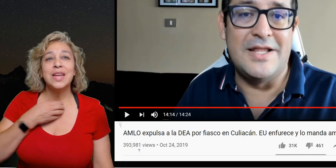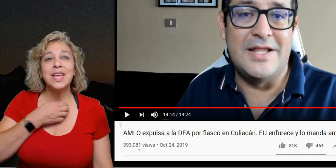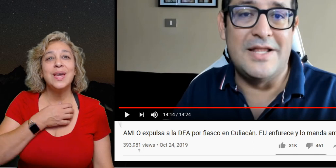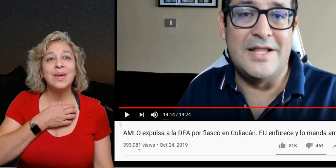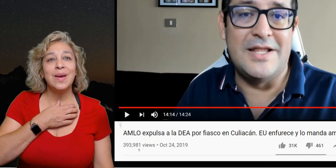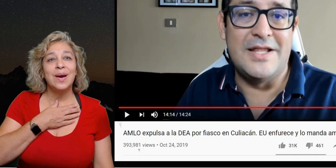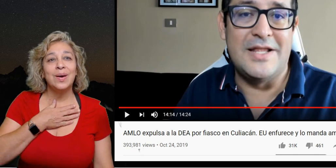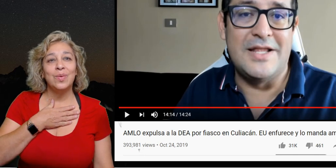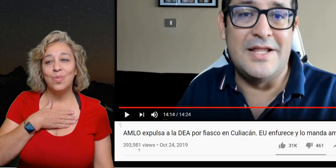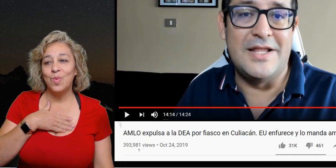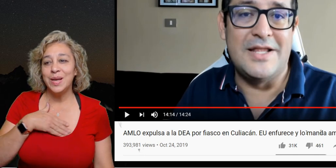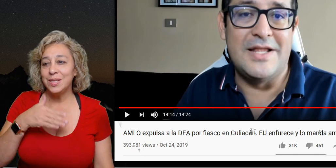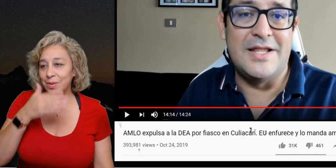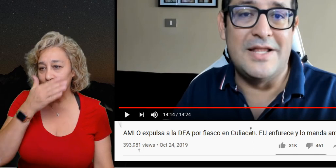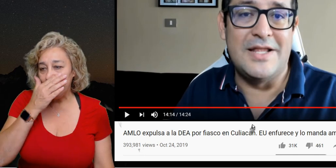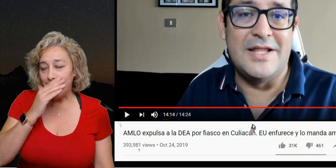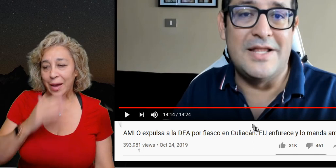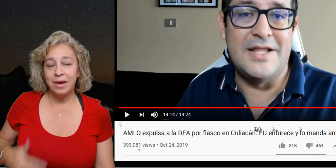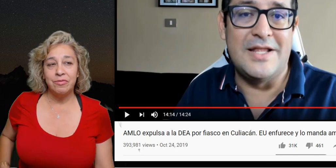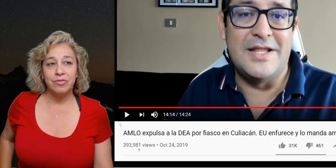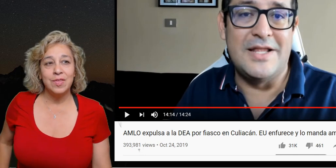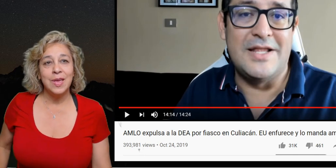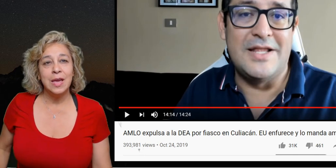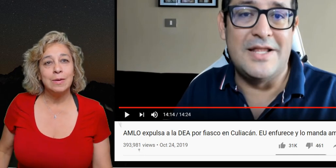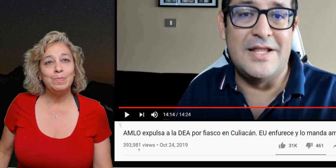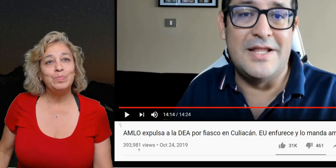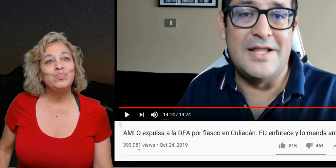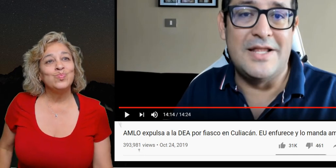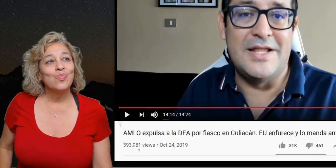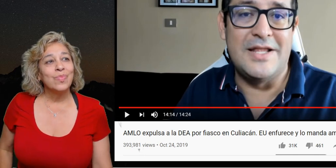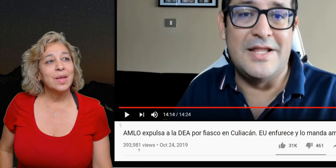one that he went to for the